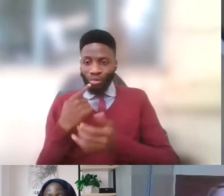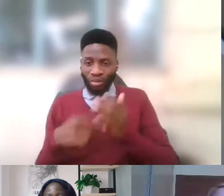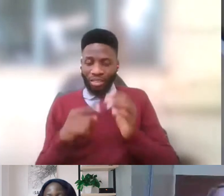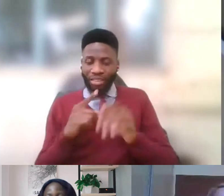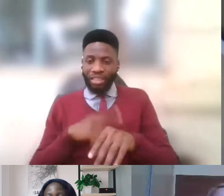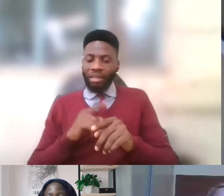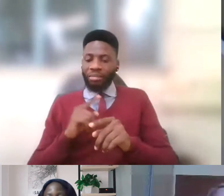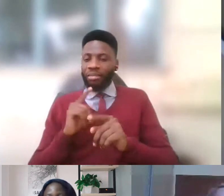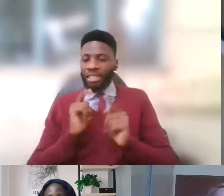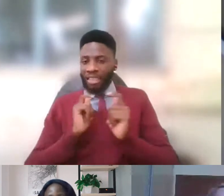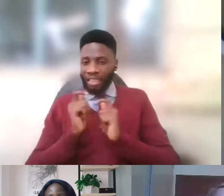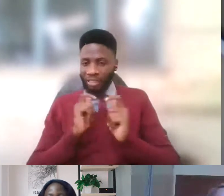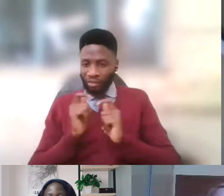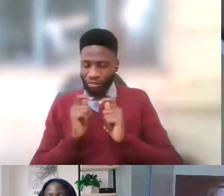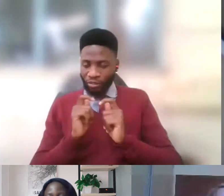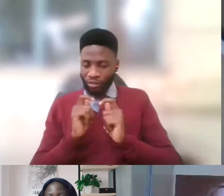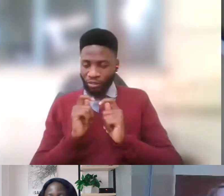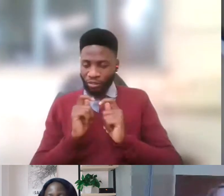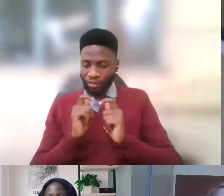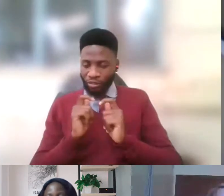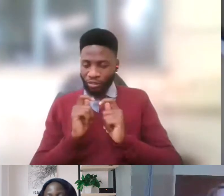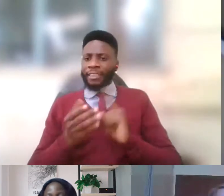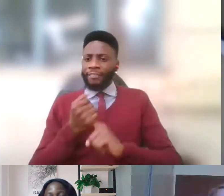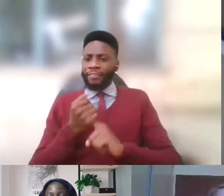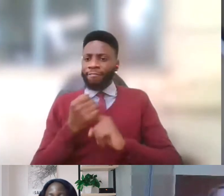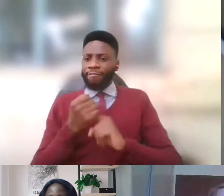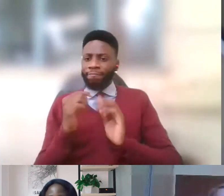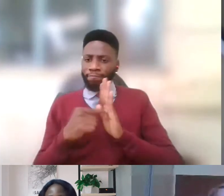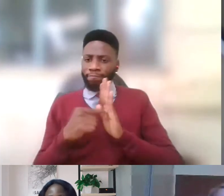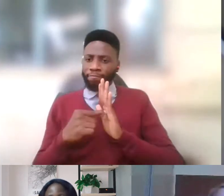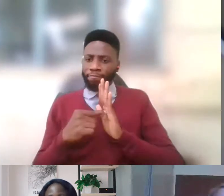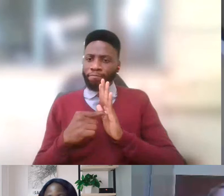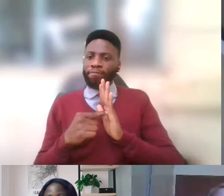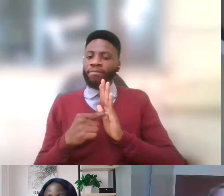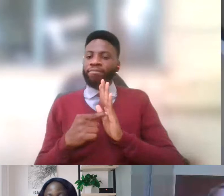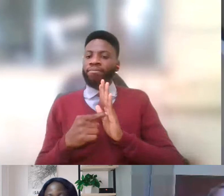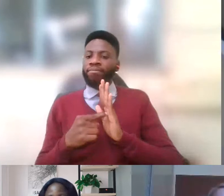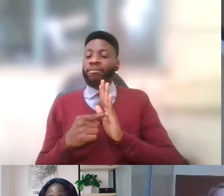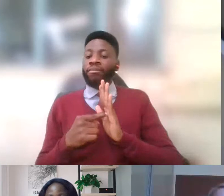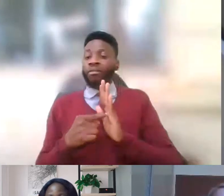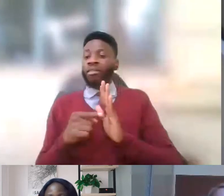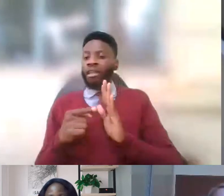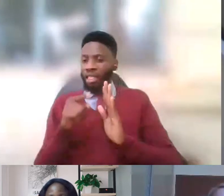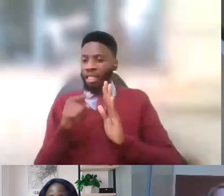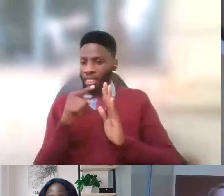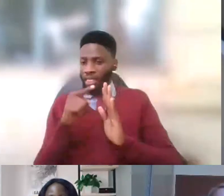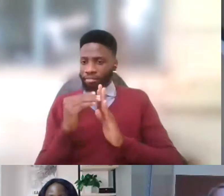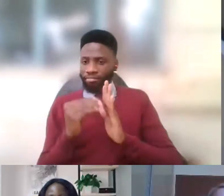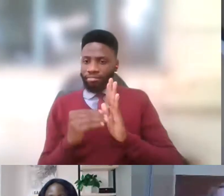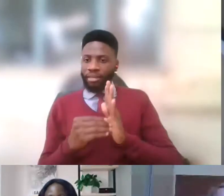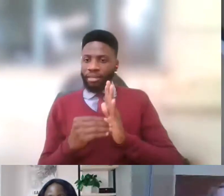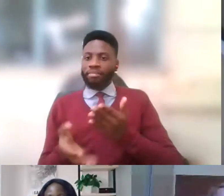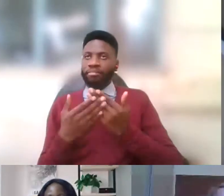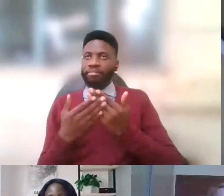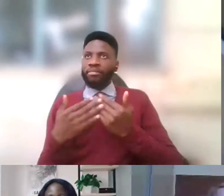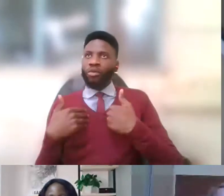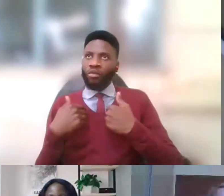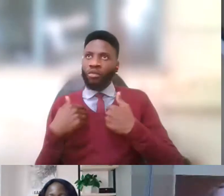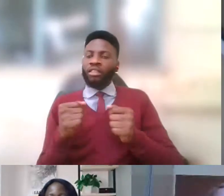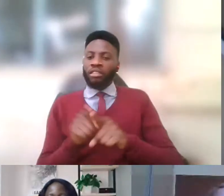where I joined, I saw an opportunity for a female software developer. Then I had no professional work experience at that